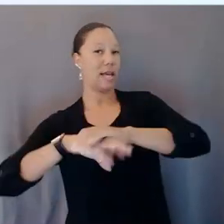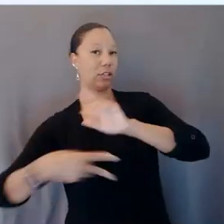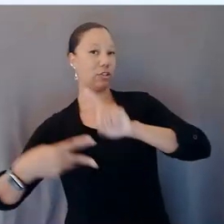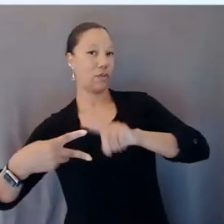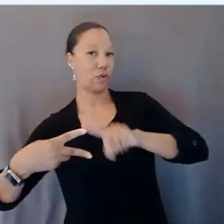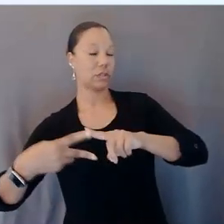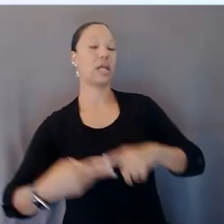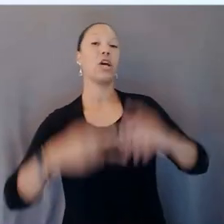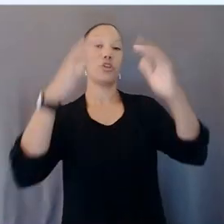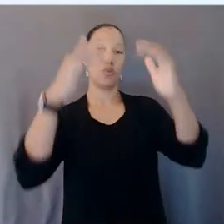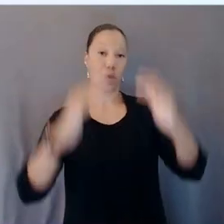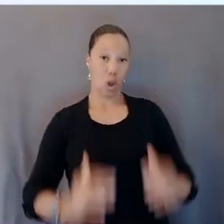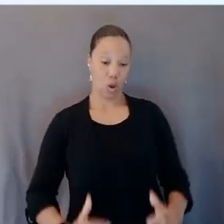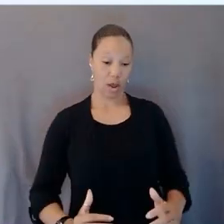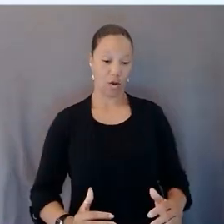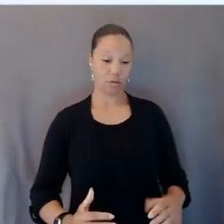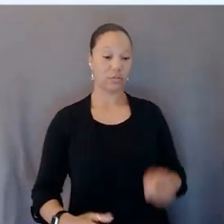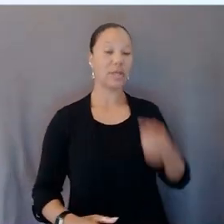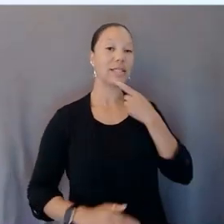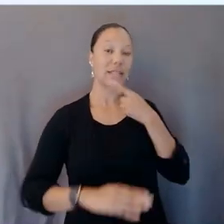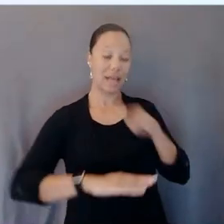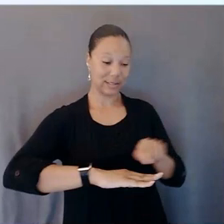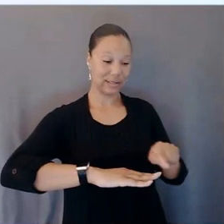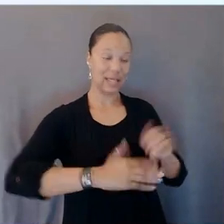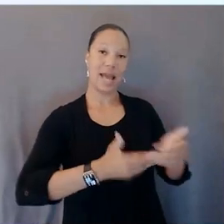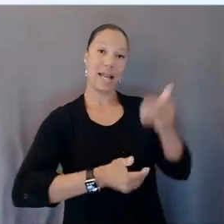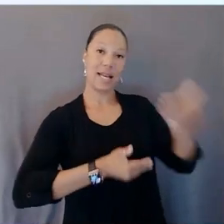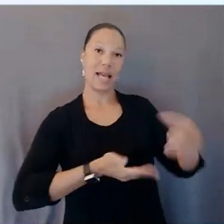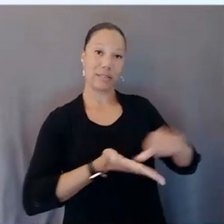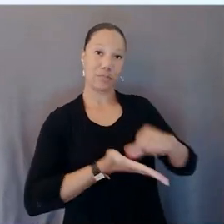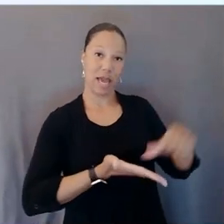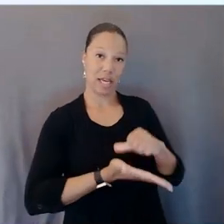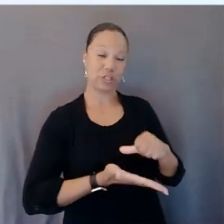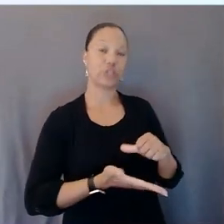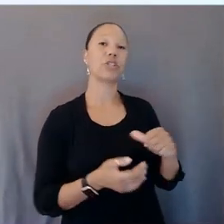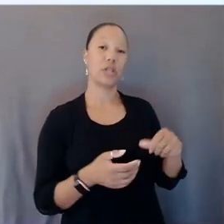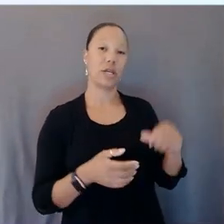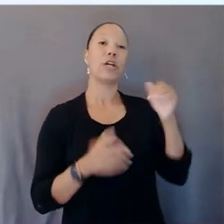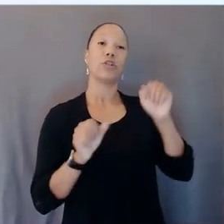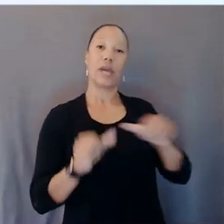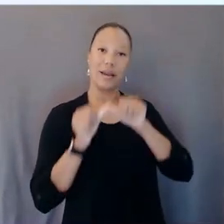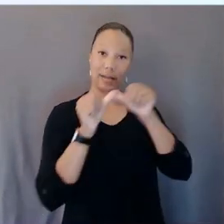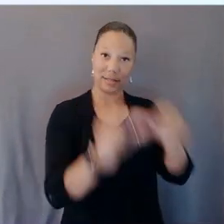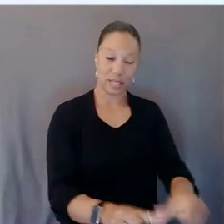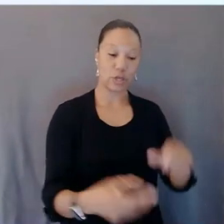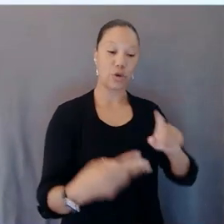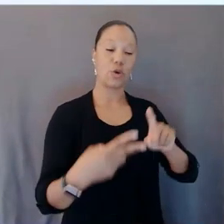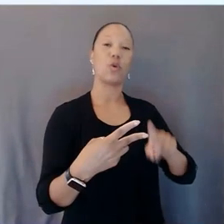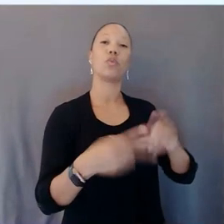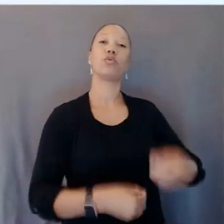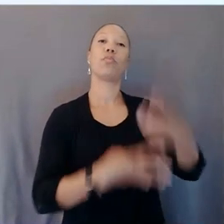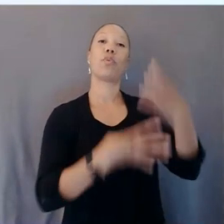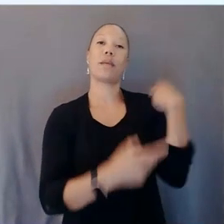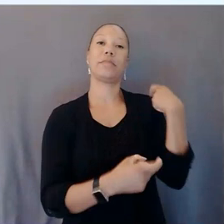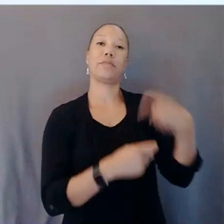next page. You have to hit next page, and then you'll see Spanish. Just go, if you're not filling it out for Spanish, just